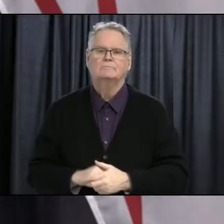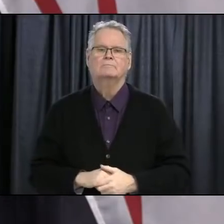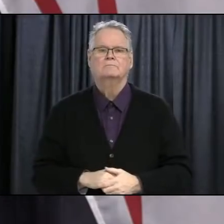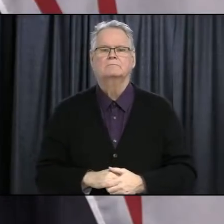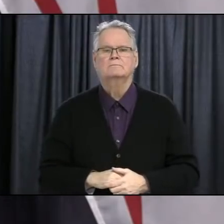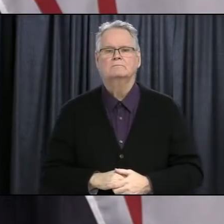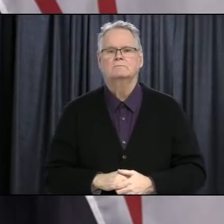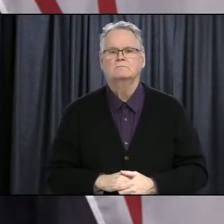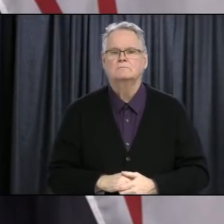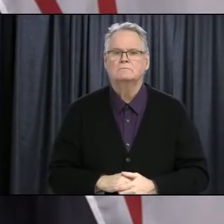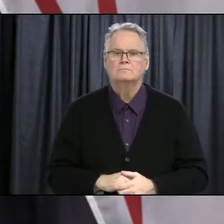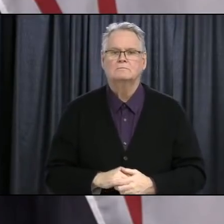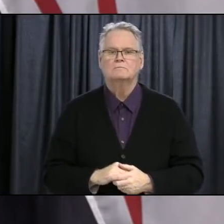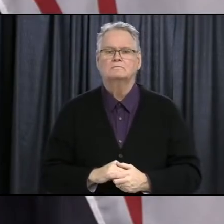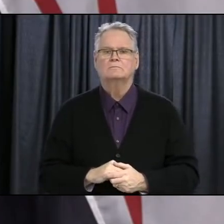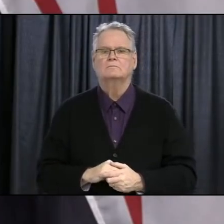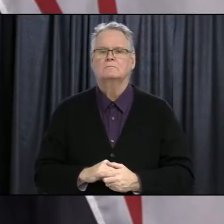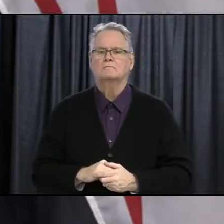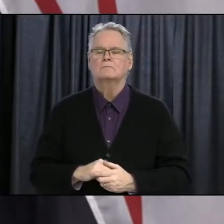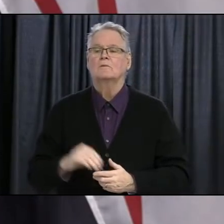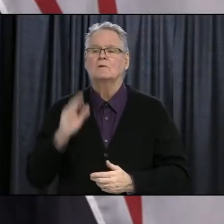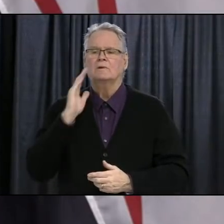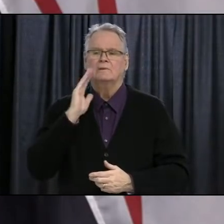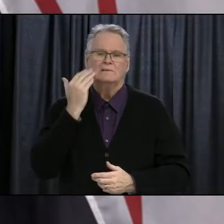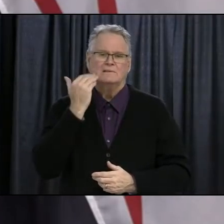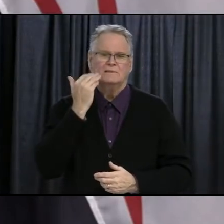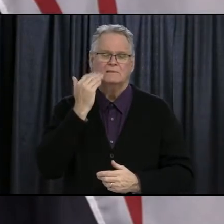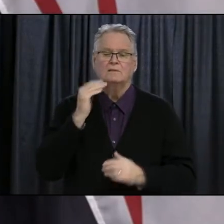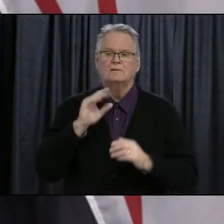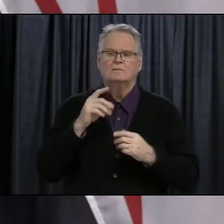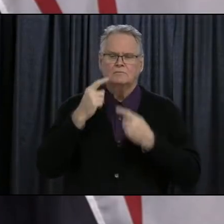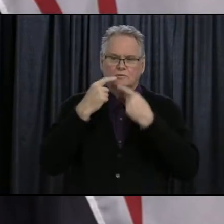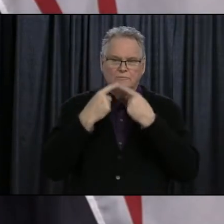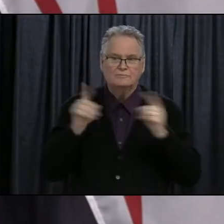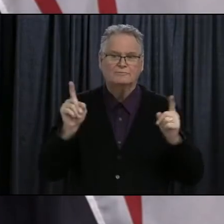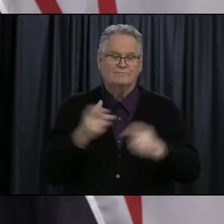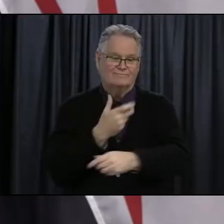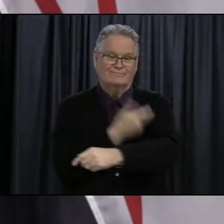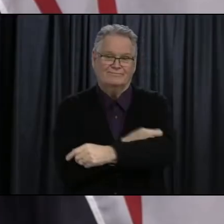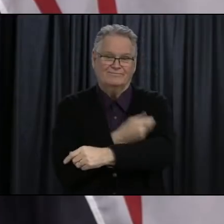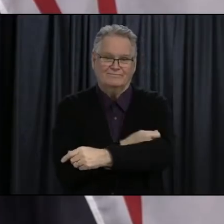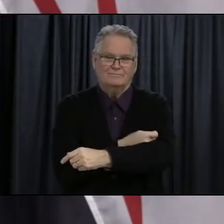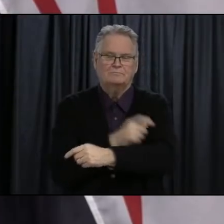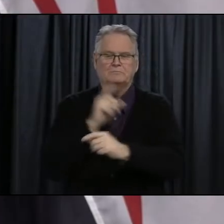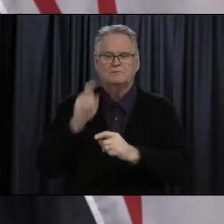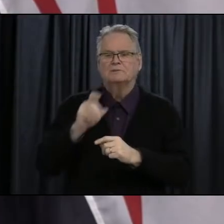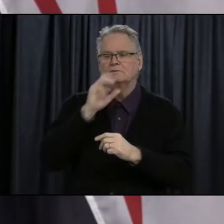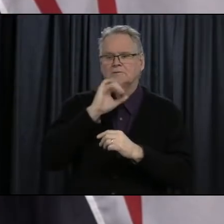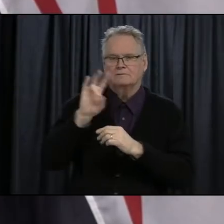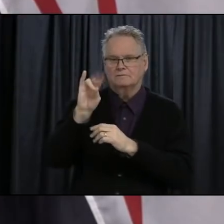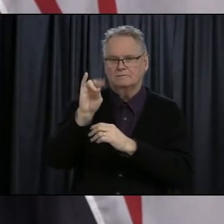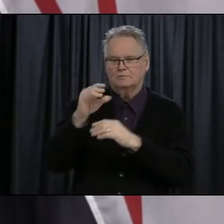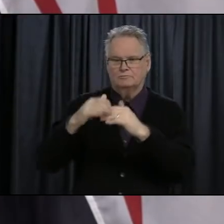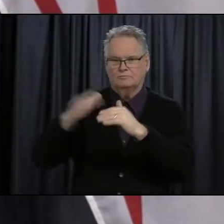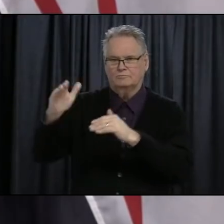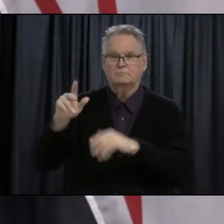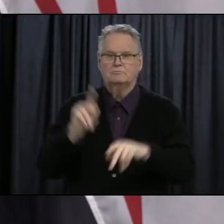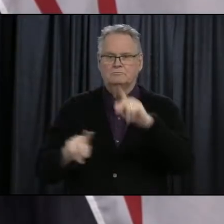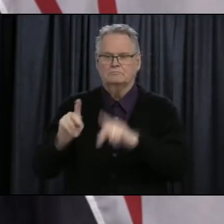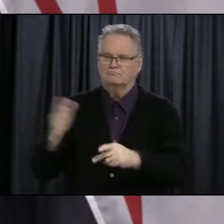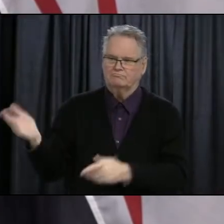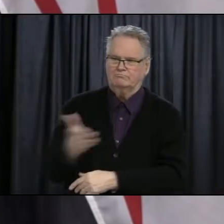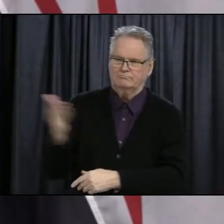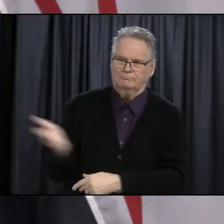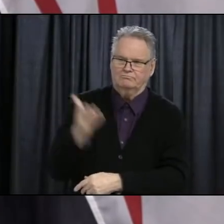with over 35,000 individuals registered as of last night, and I expect we will get many more as the week progresses.